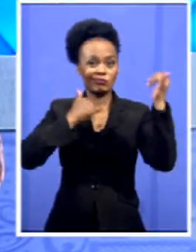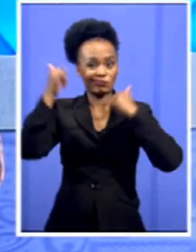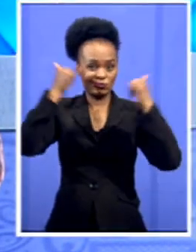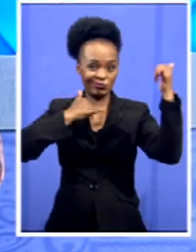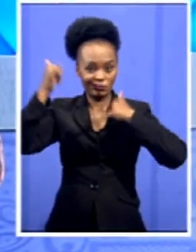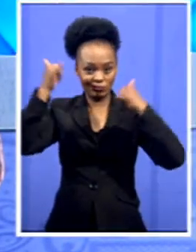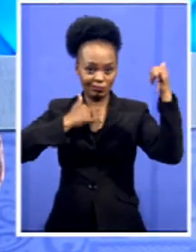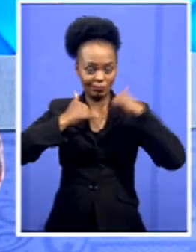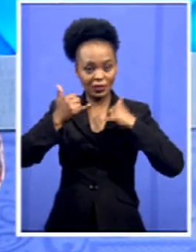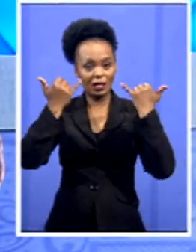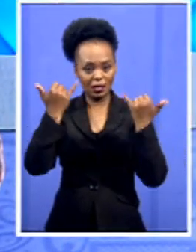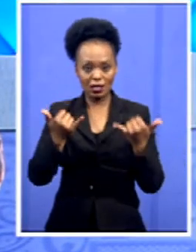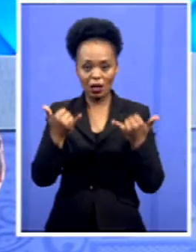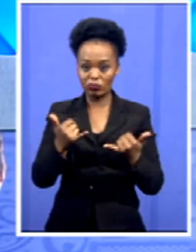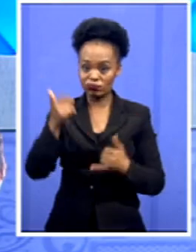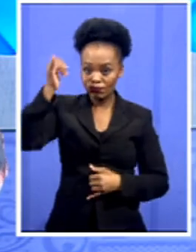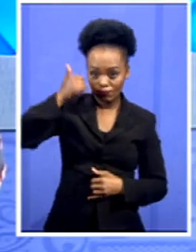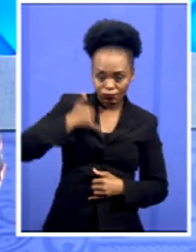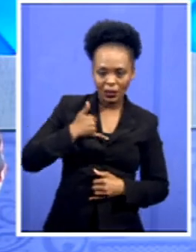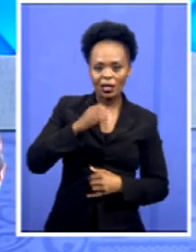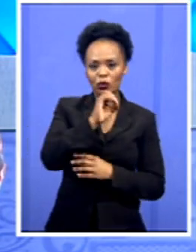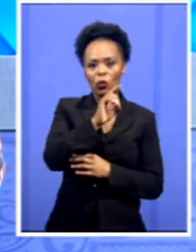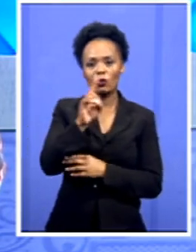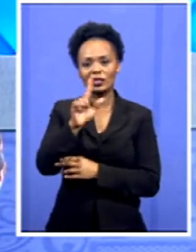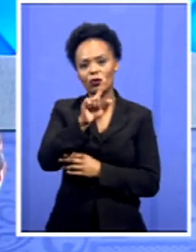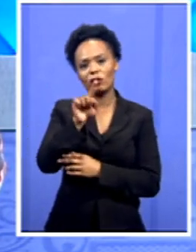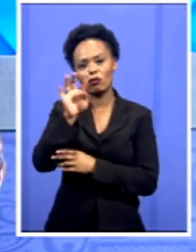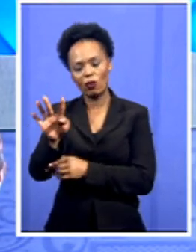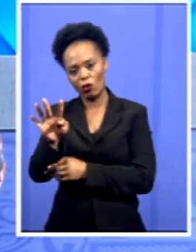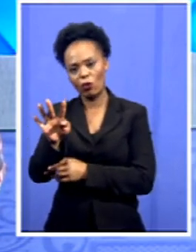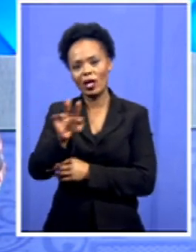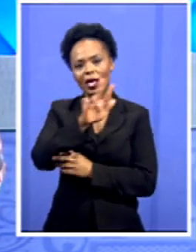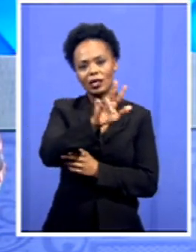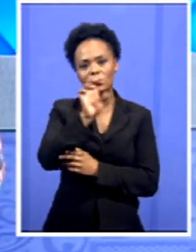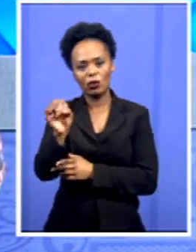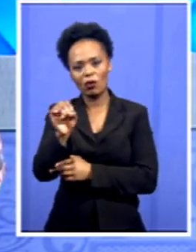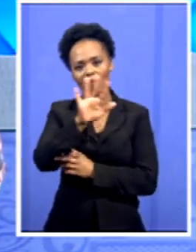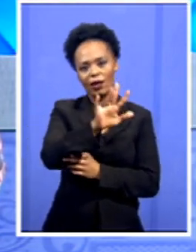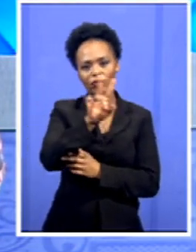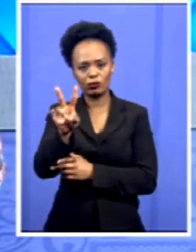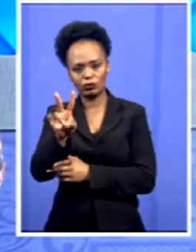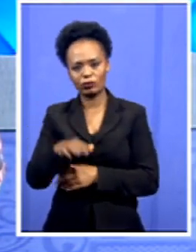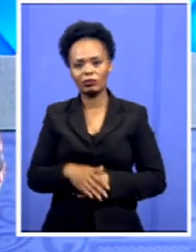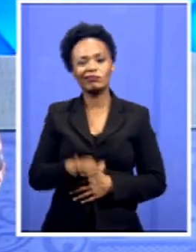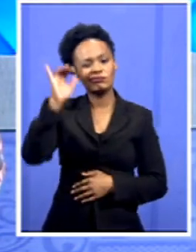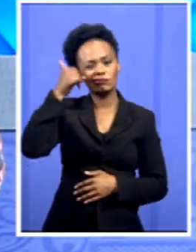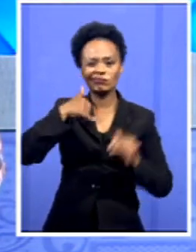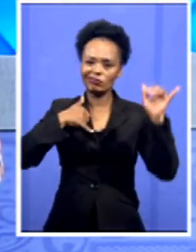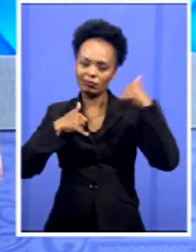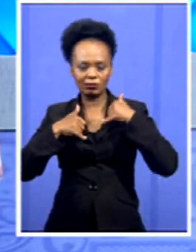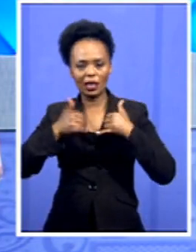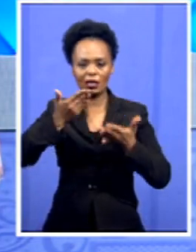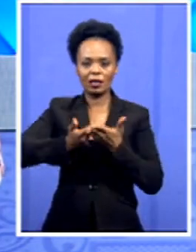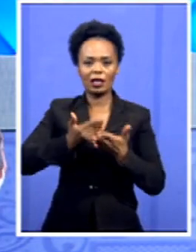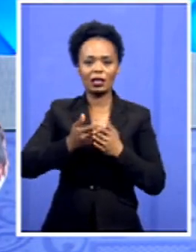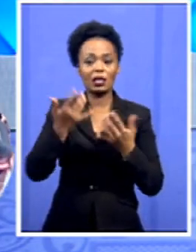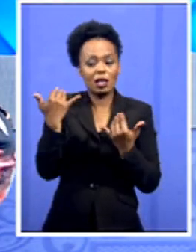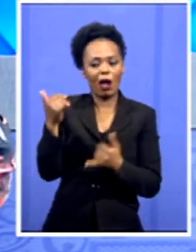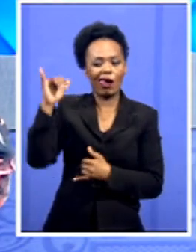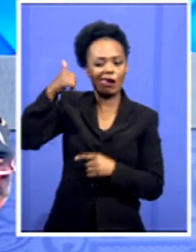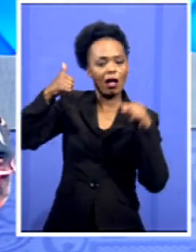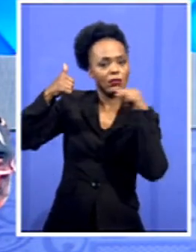well. So if you'd like to call us, 011 714 8052 is the number to dial. And we do have a caller